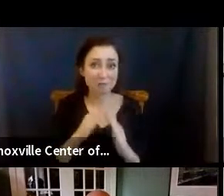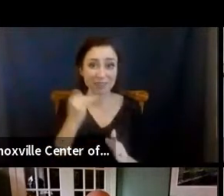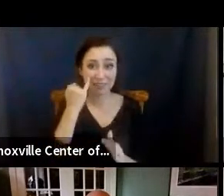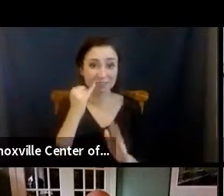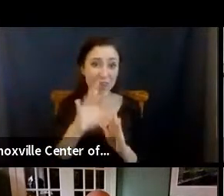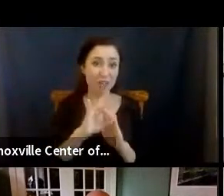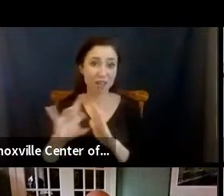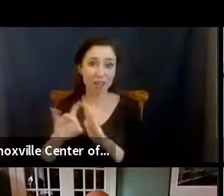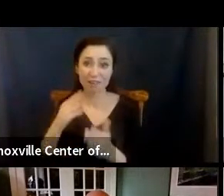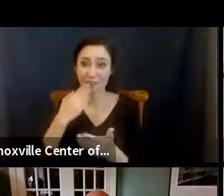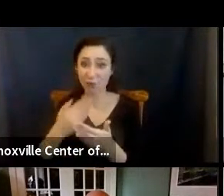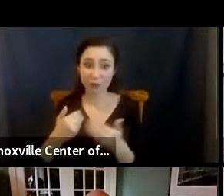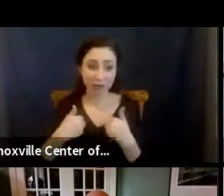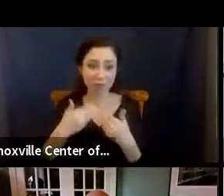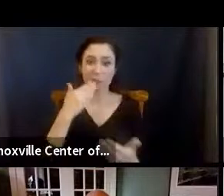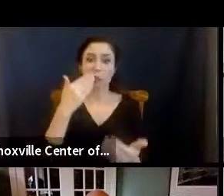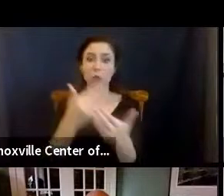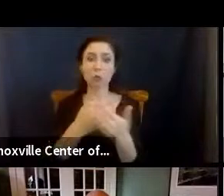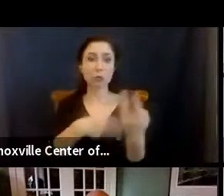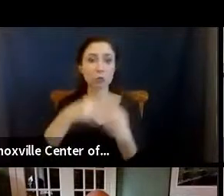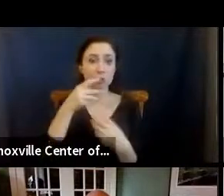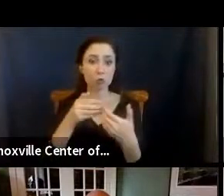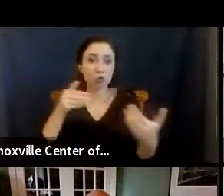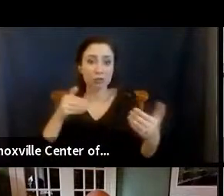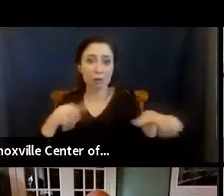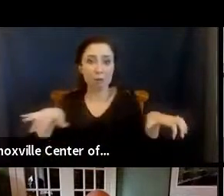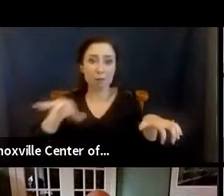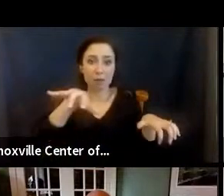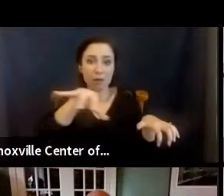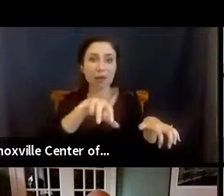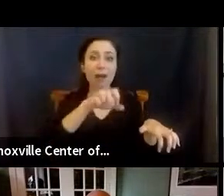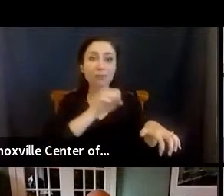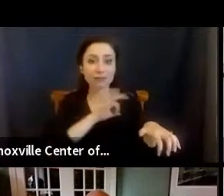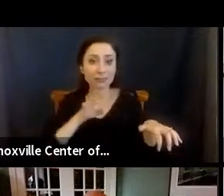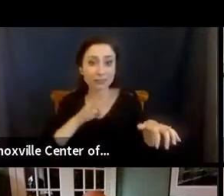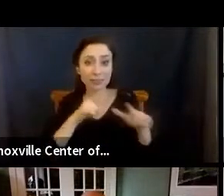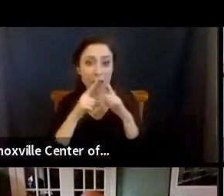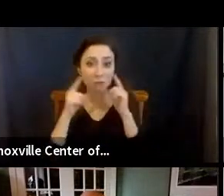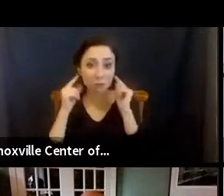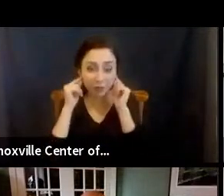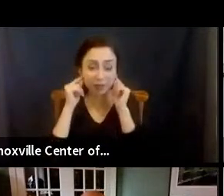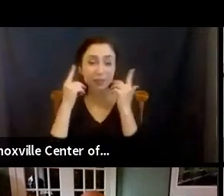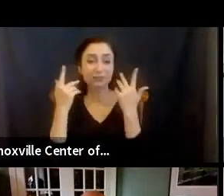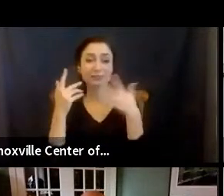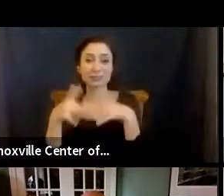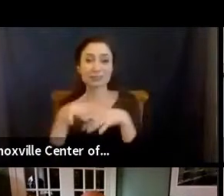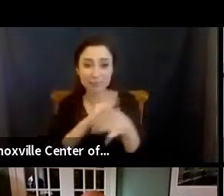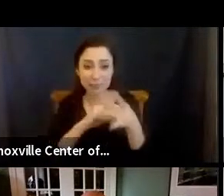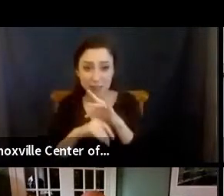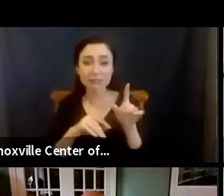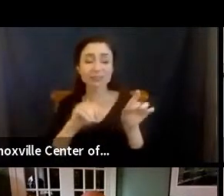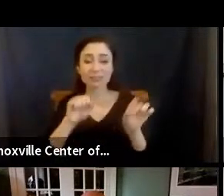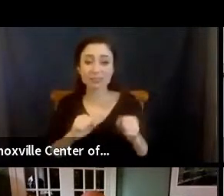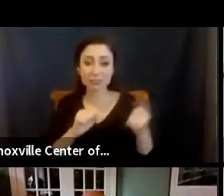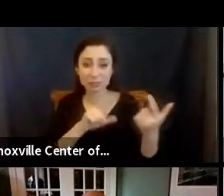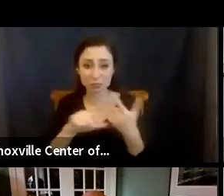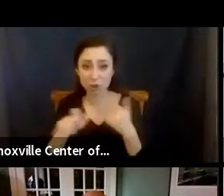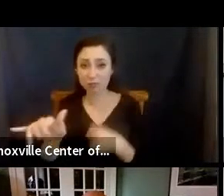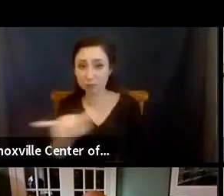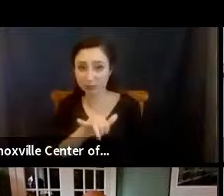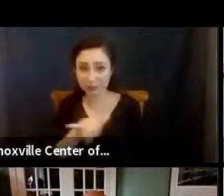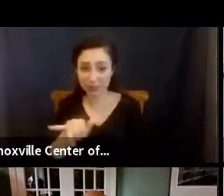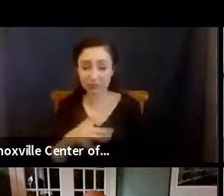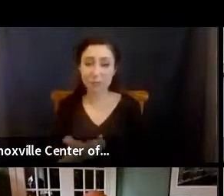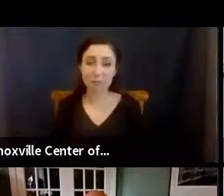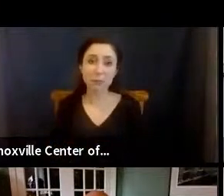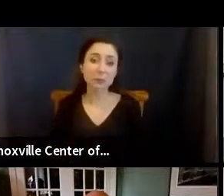really good social distancing, and their staff are all in masks, and everybody else can do the same. But so anyway, I